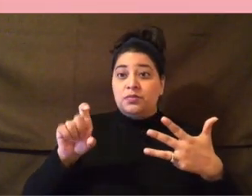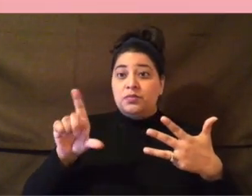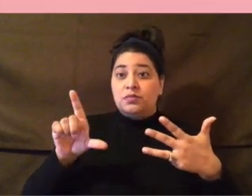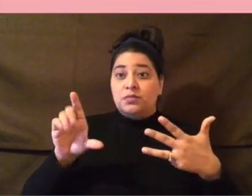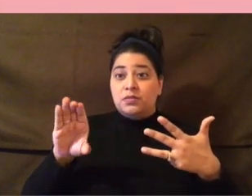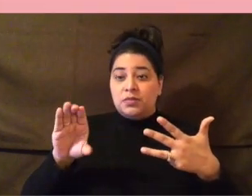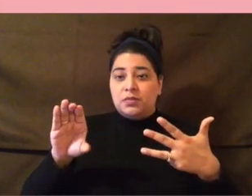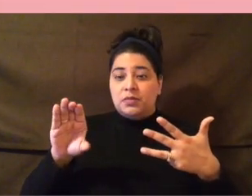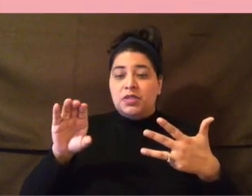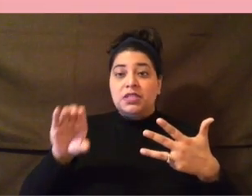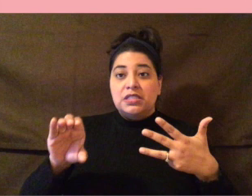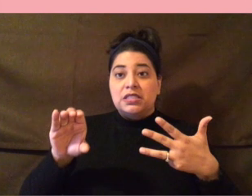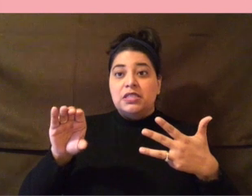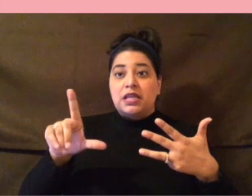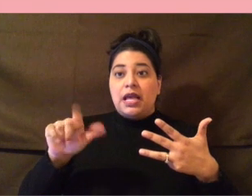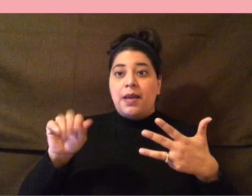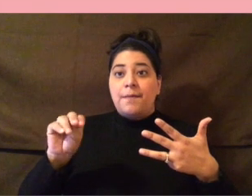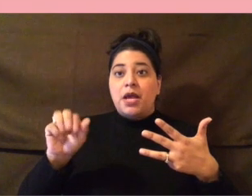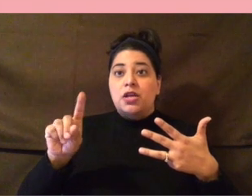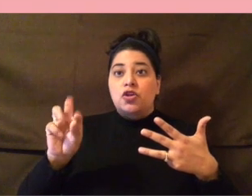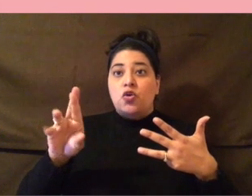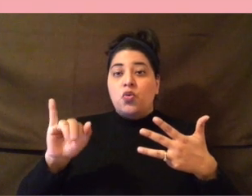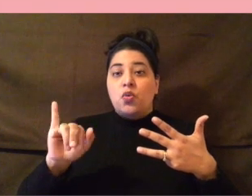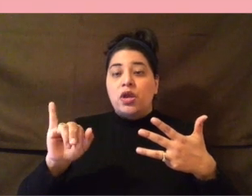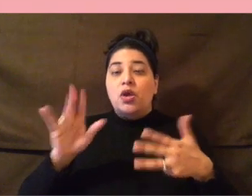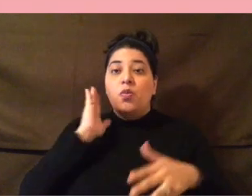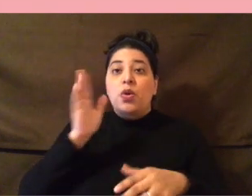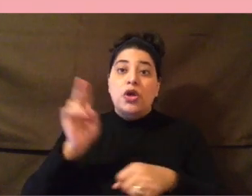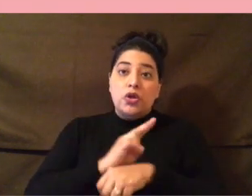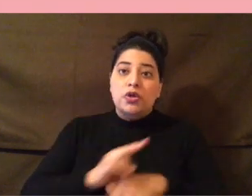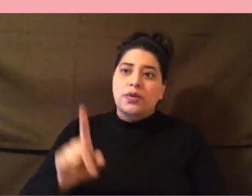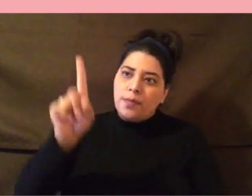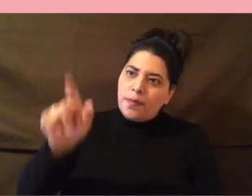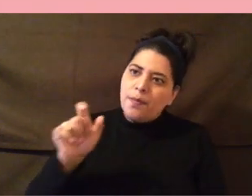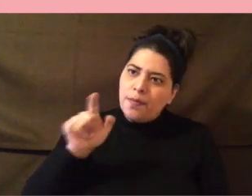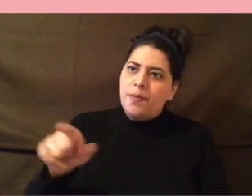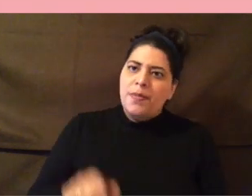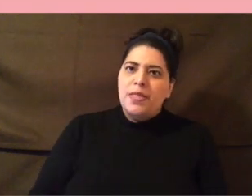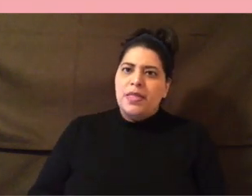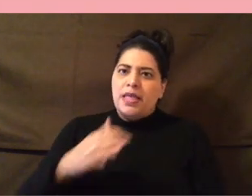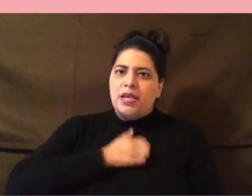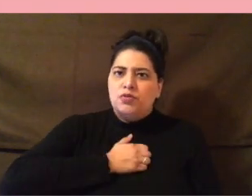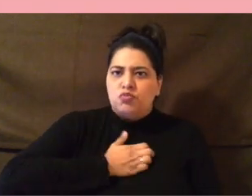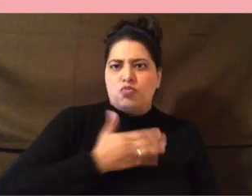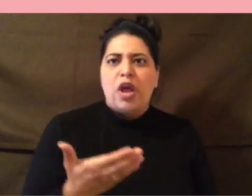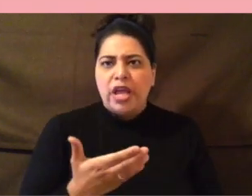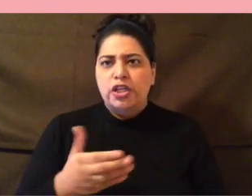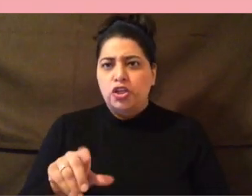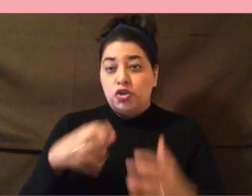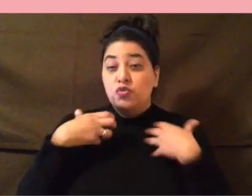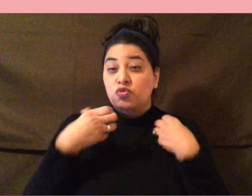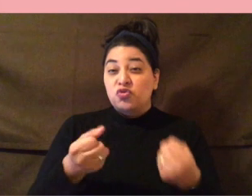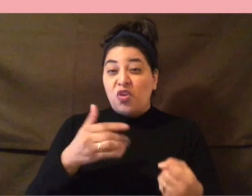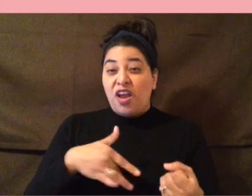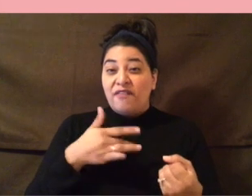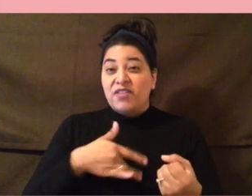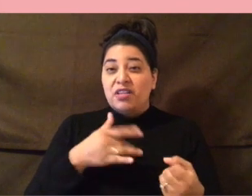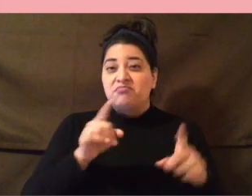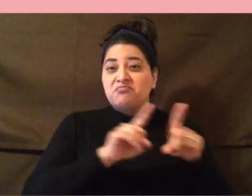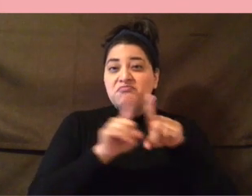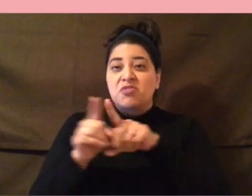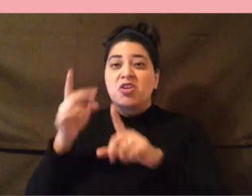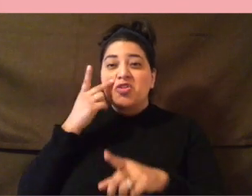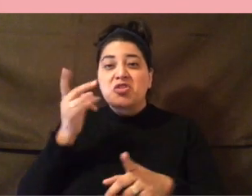sentences. Exclamatory sentences use an exclamation to express a strong feeling.